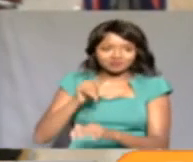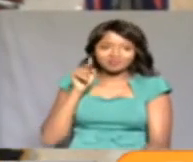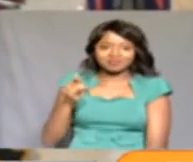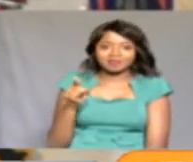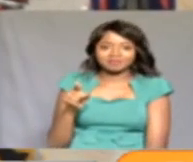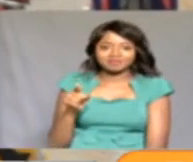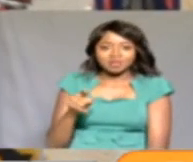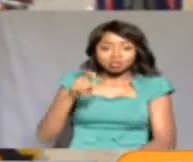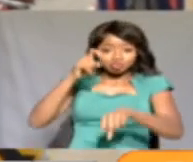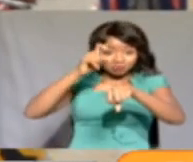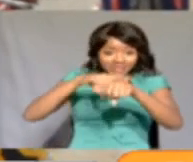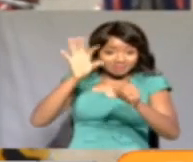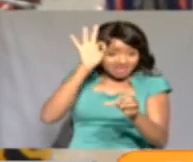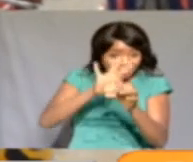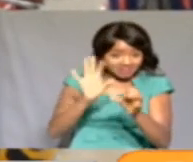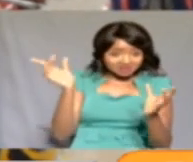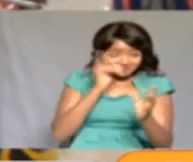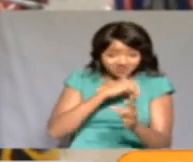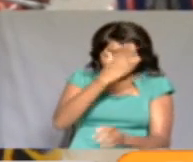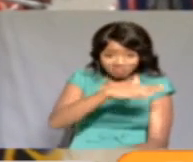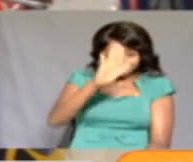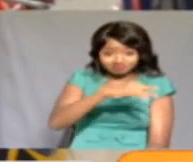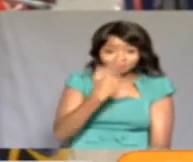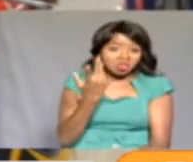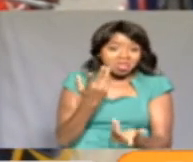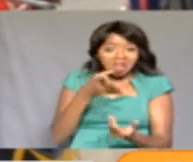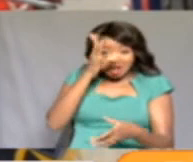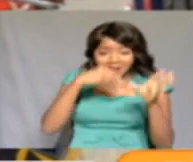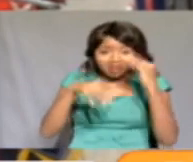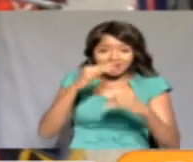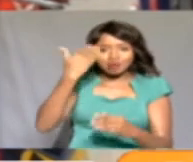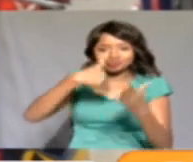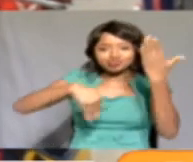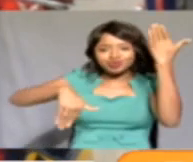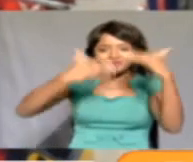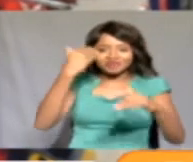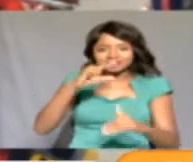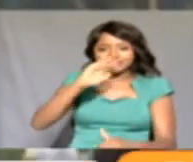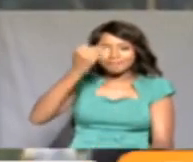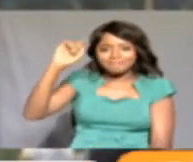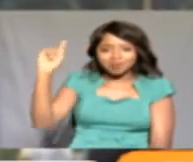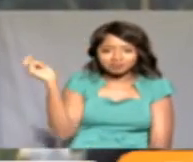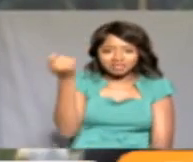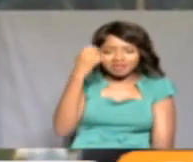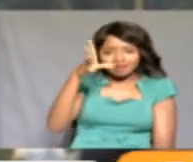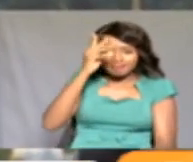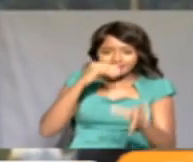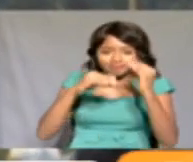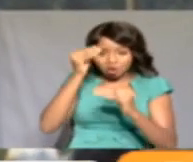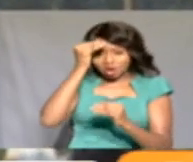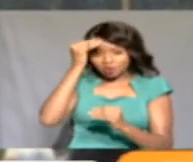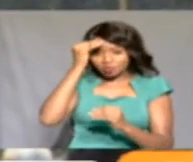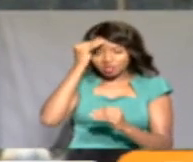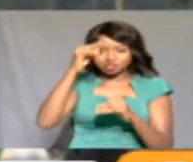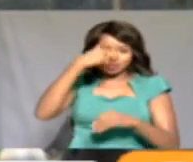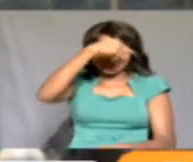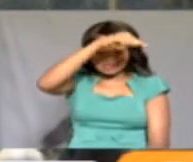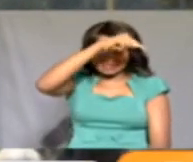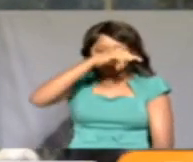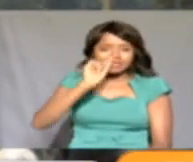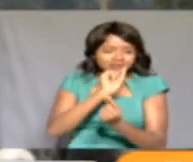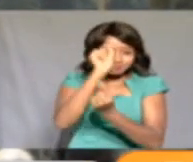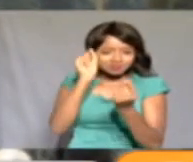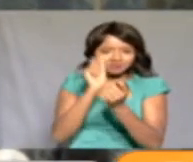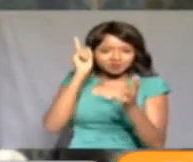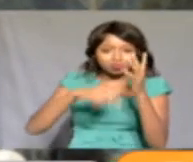the time he was elected to parliament, he was in his third year at Mount Kenya University, pursuing a Bachelor of Education degree specializing